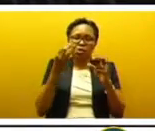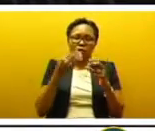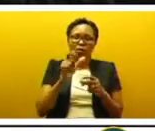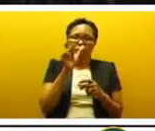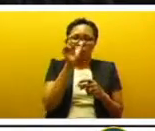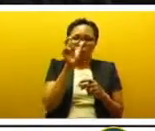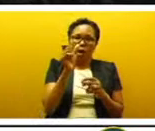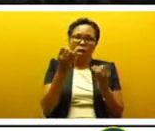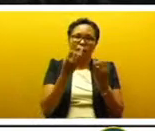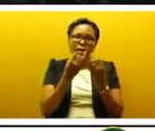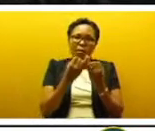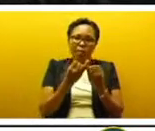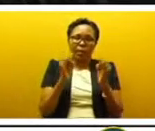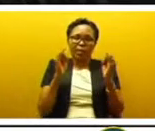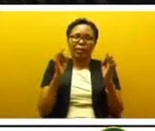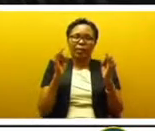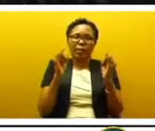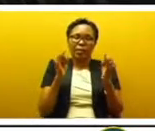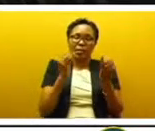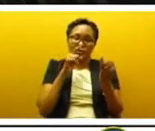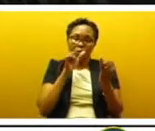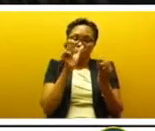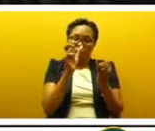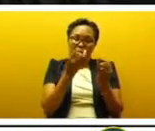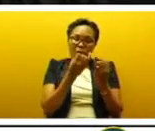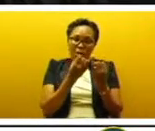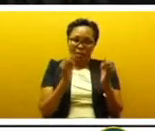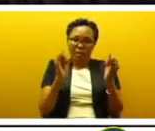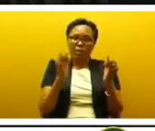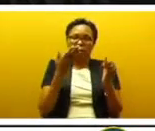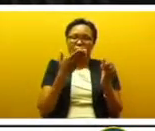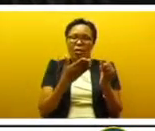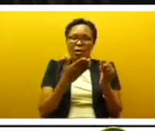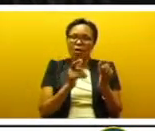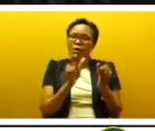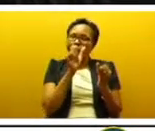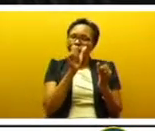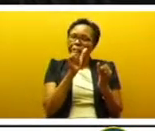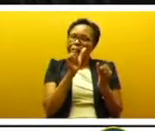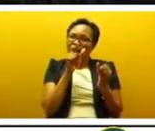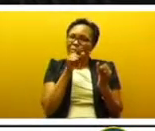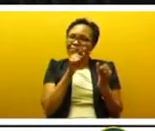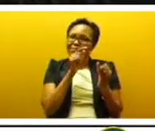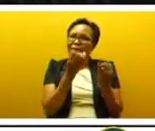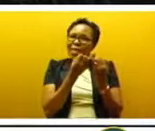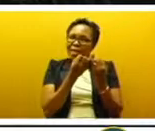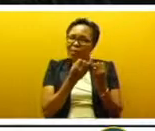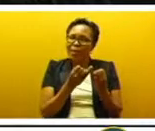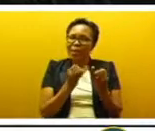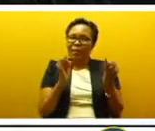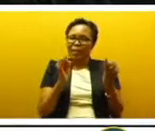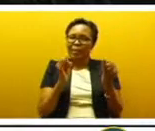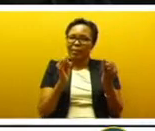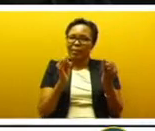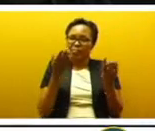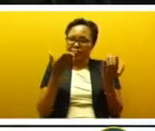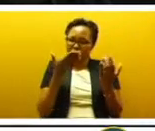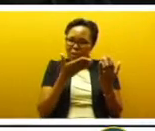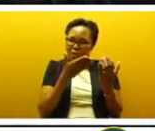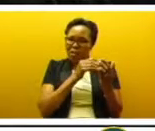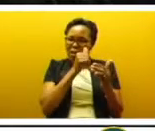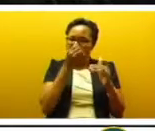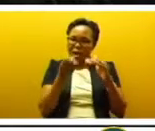in the designation of IEBC. The word independent, it is further elaborated by under